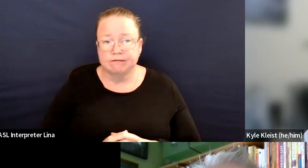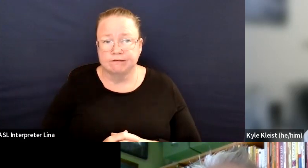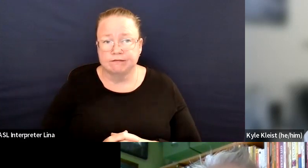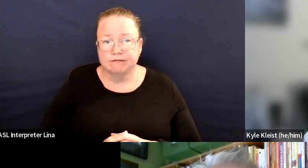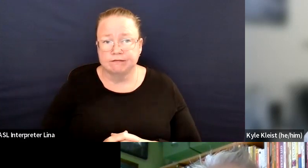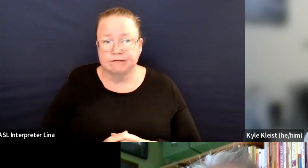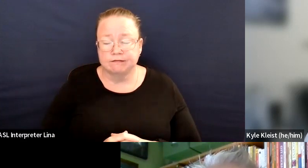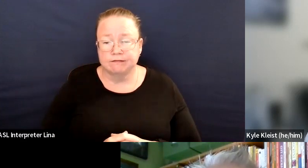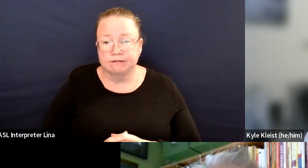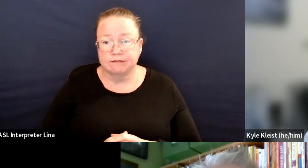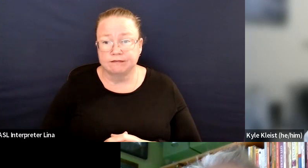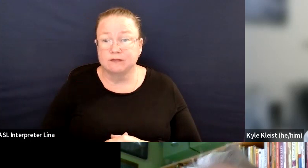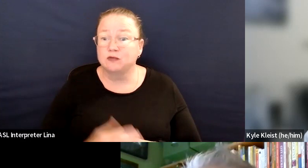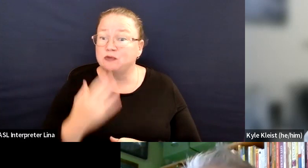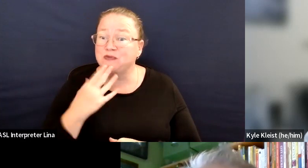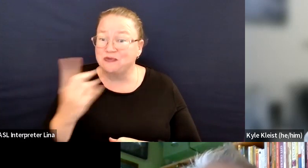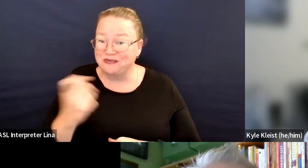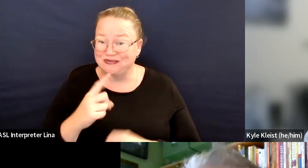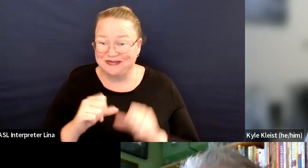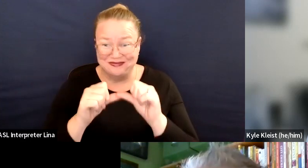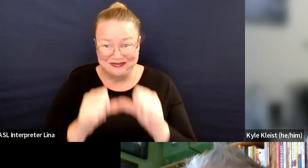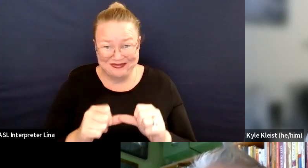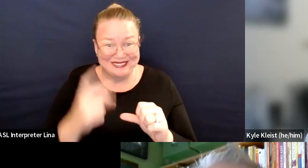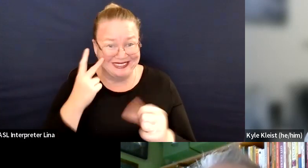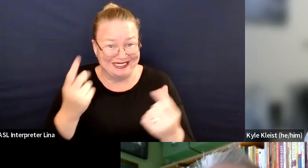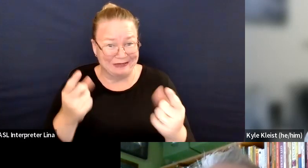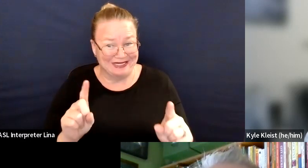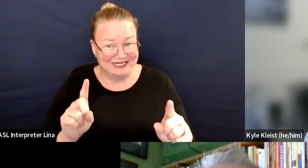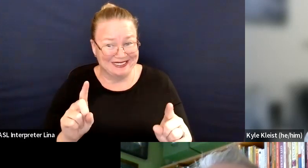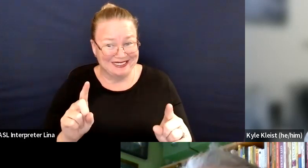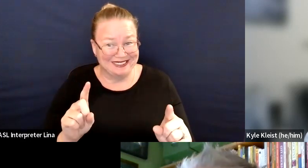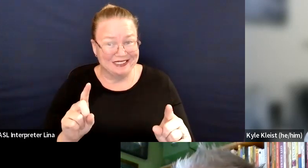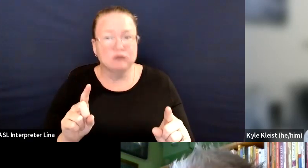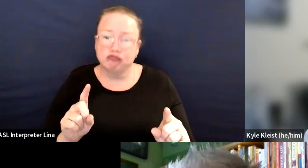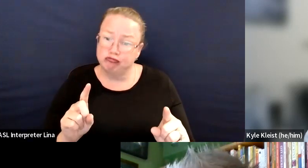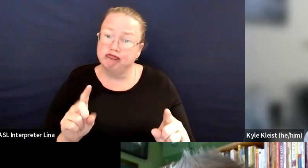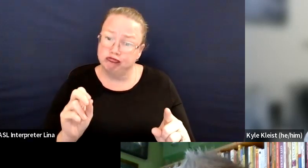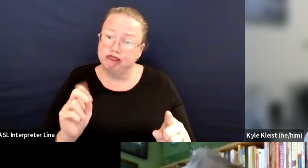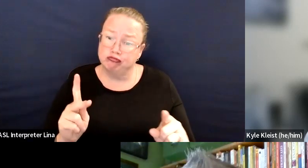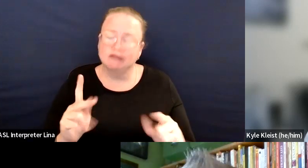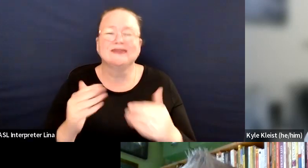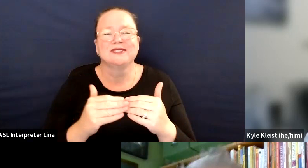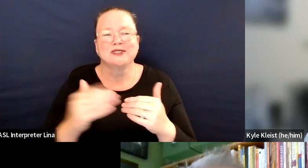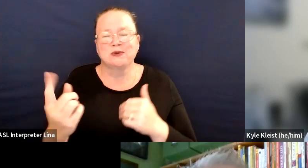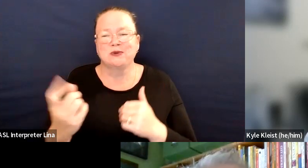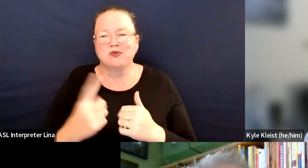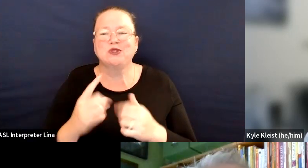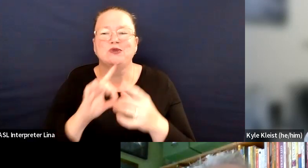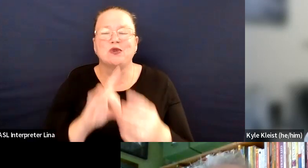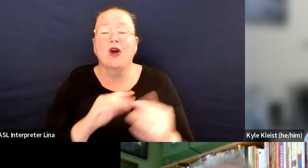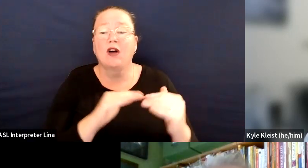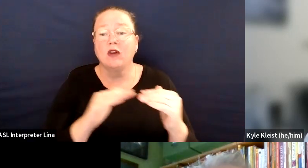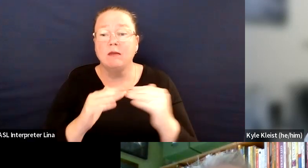You asked a great question. Shall we move on and see what happens? Okay. So our next question is around peer